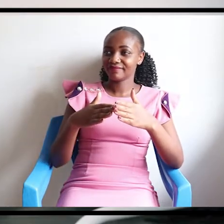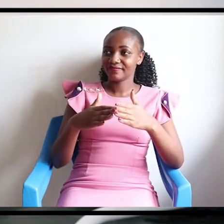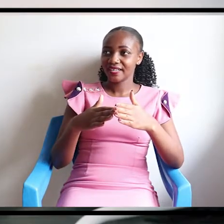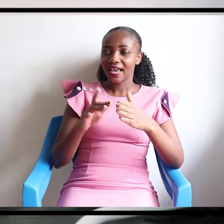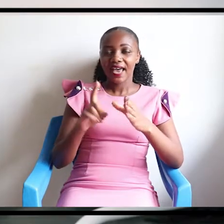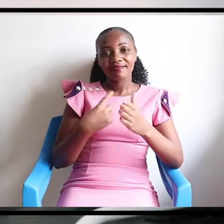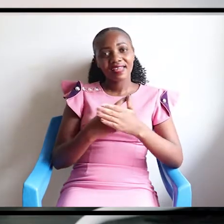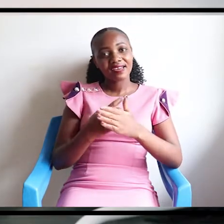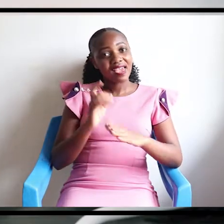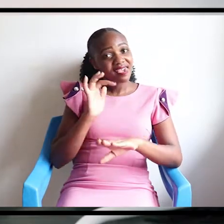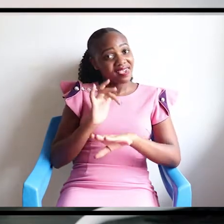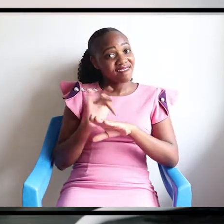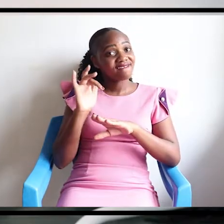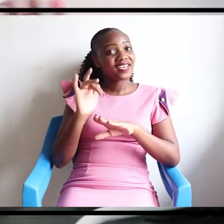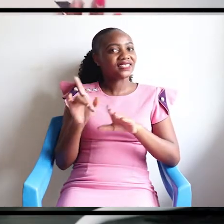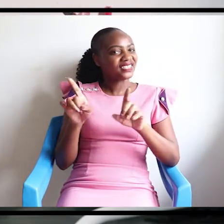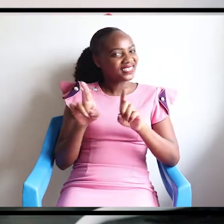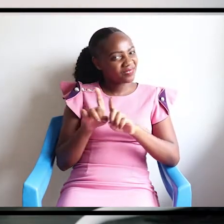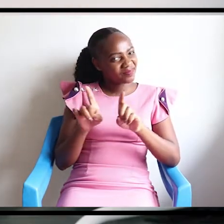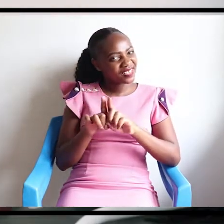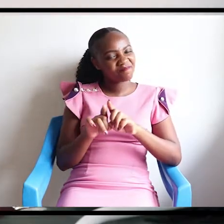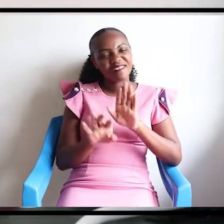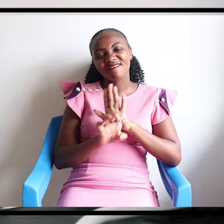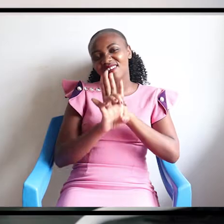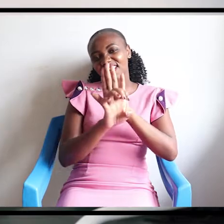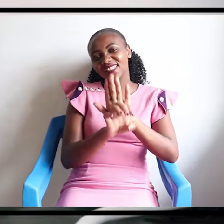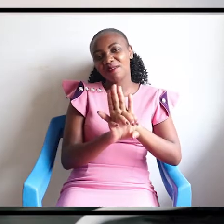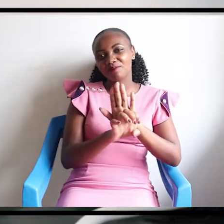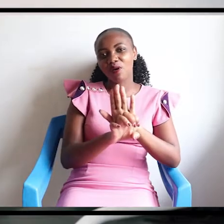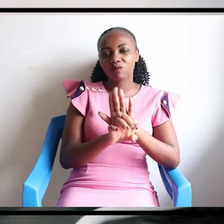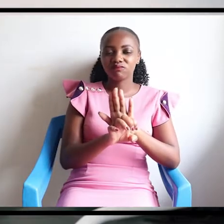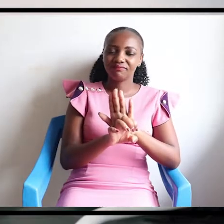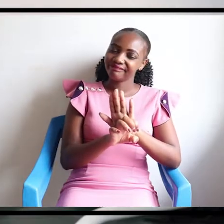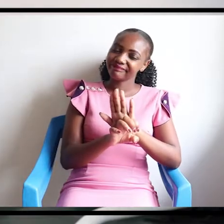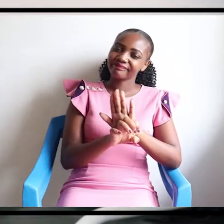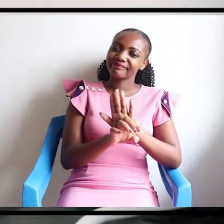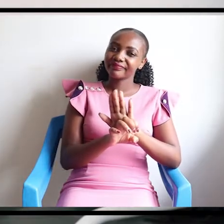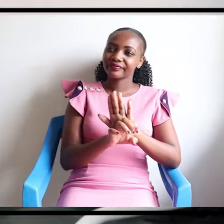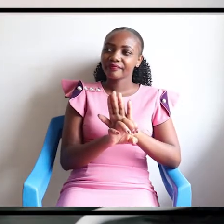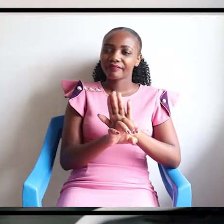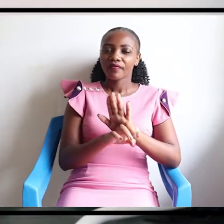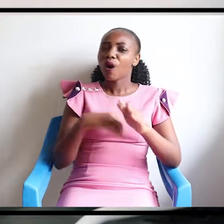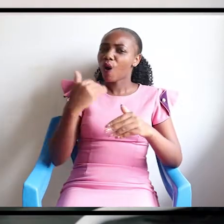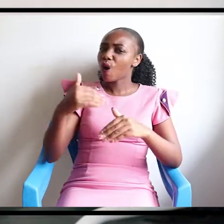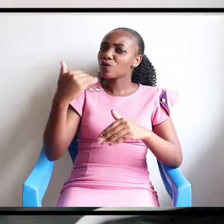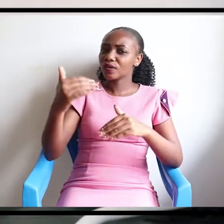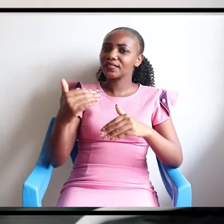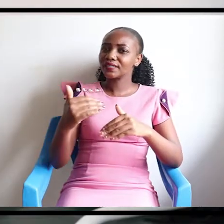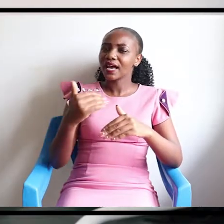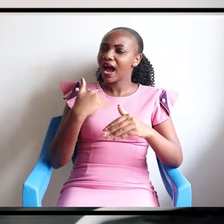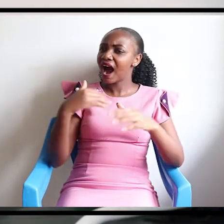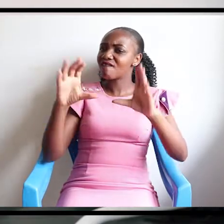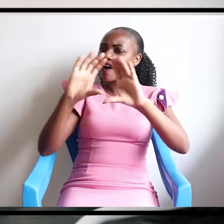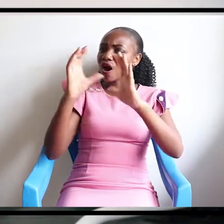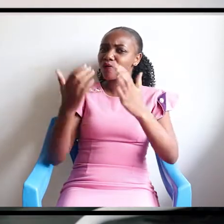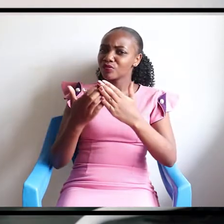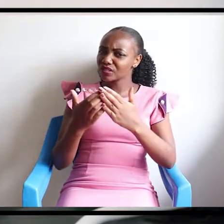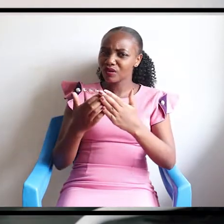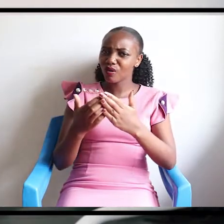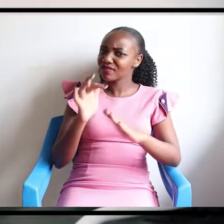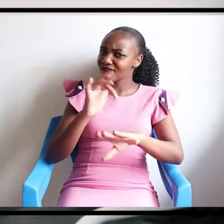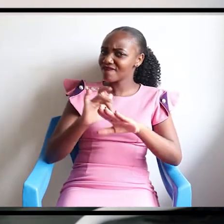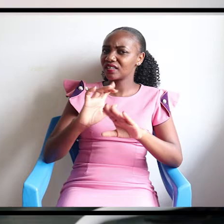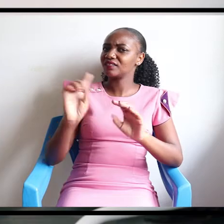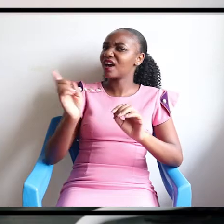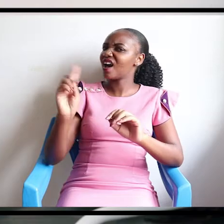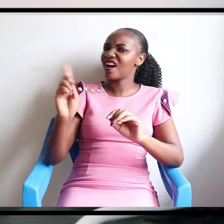are the similar side effects I said of one may experience this and the other one may experience this. So let's not have a communal side effect.